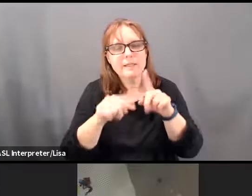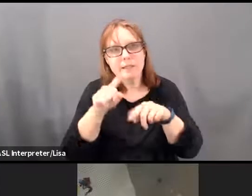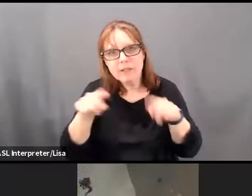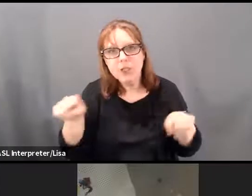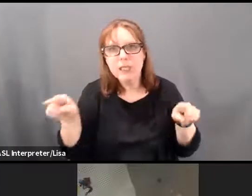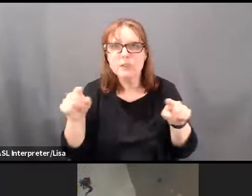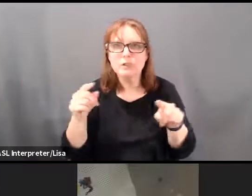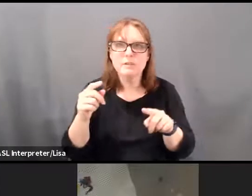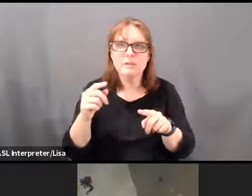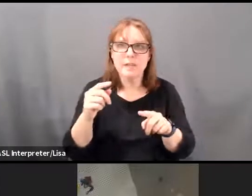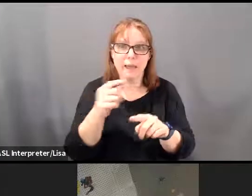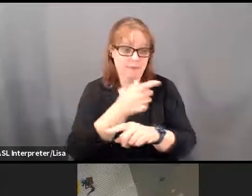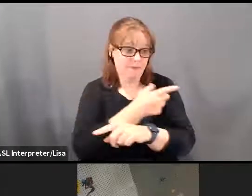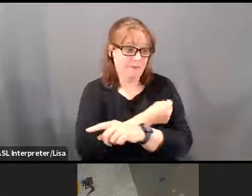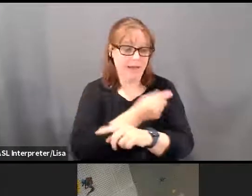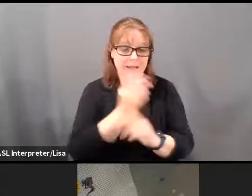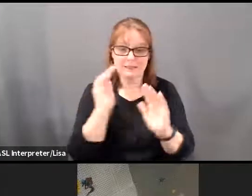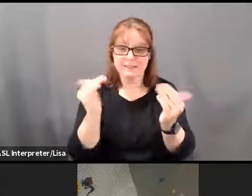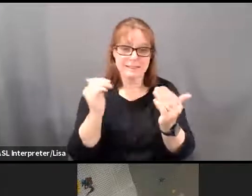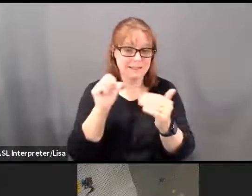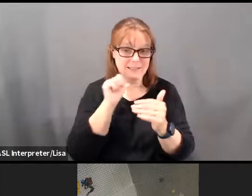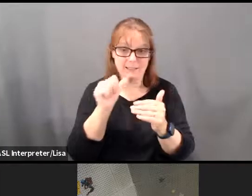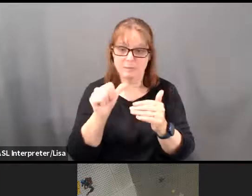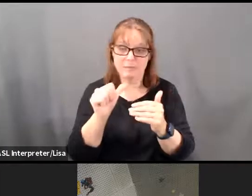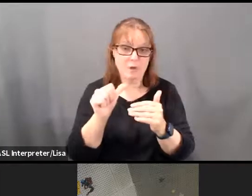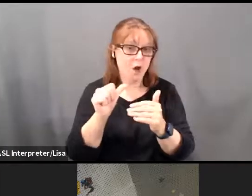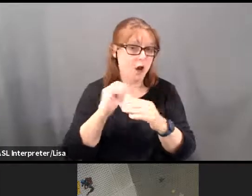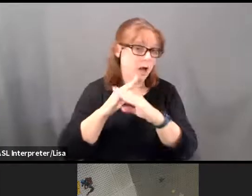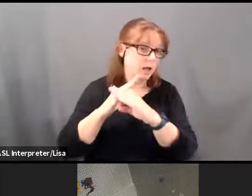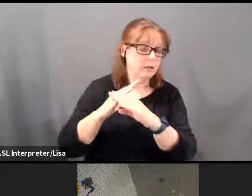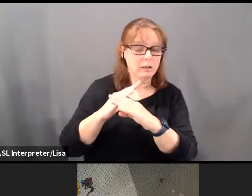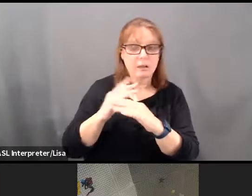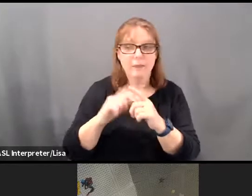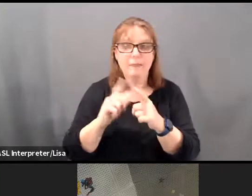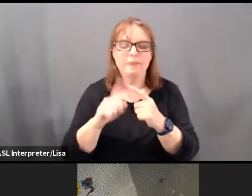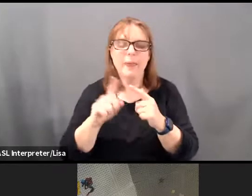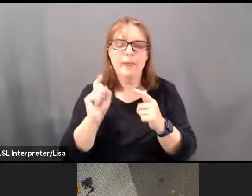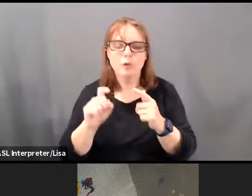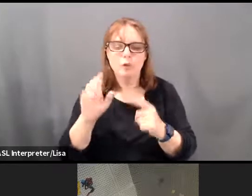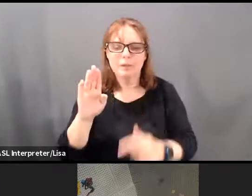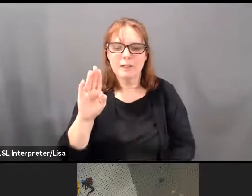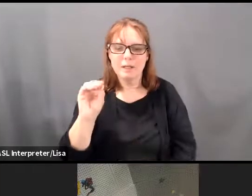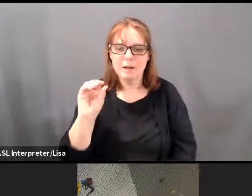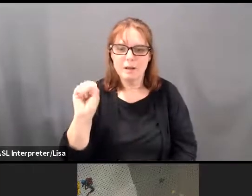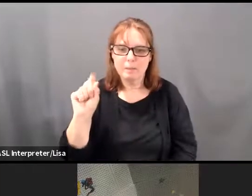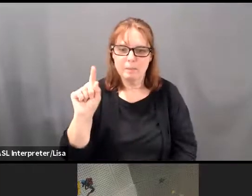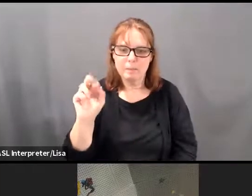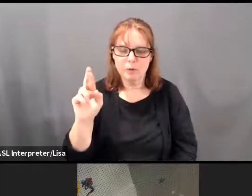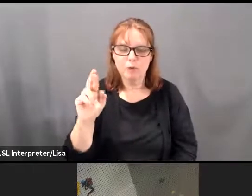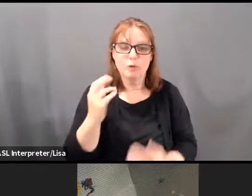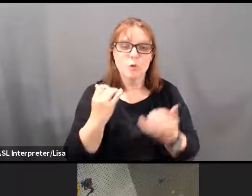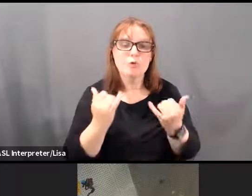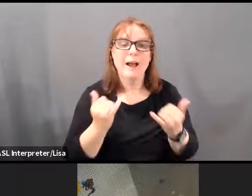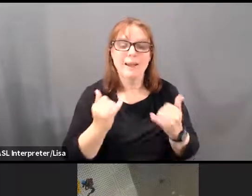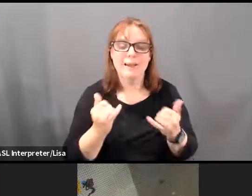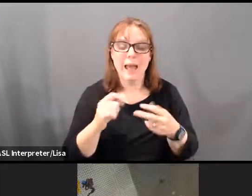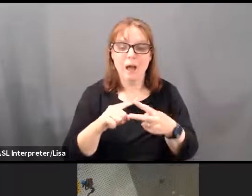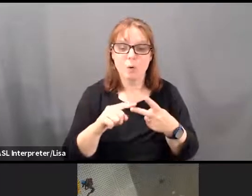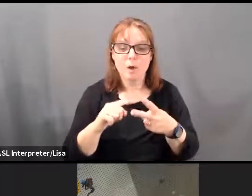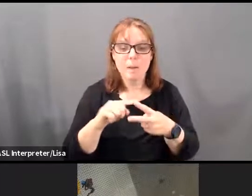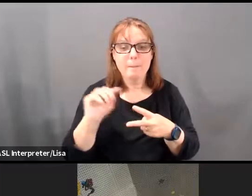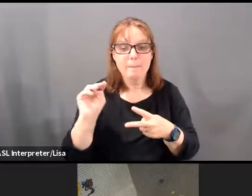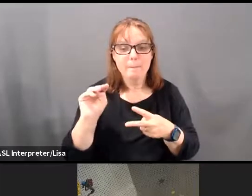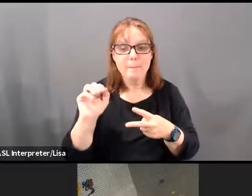not effective, then you're going to want a booster dose. And right now, I know Moderna and Pfizer are working on booster